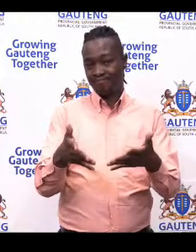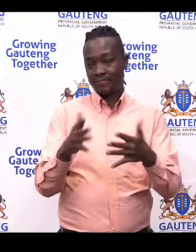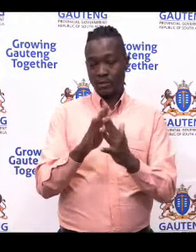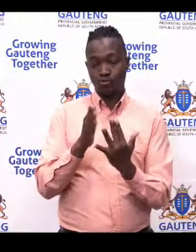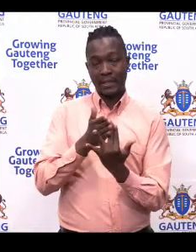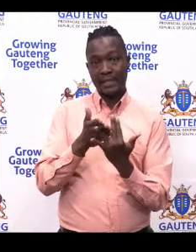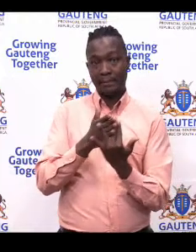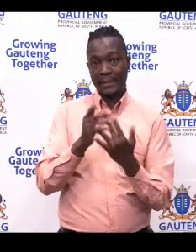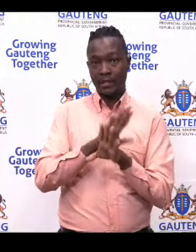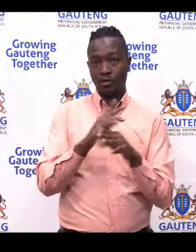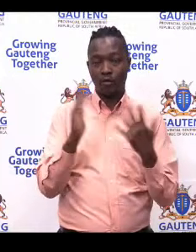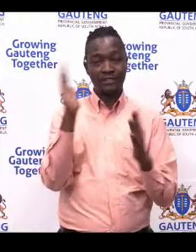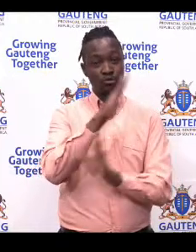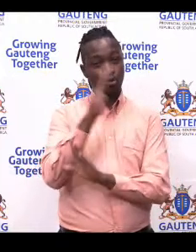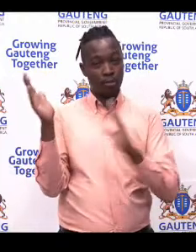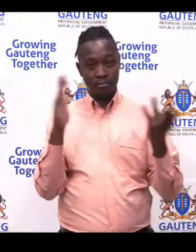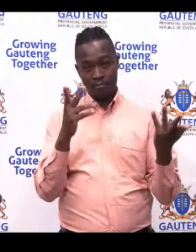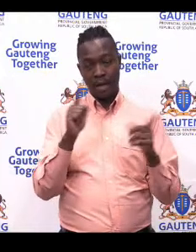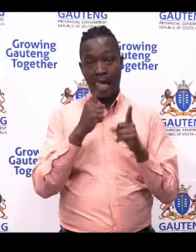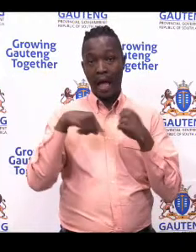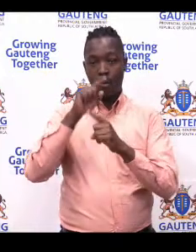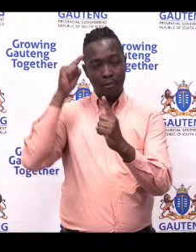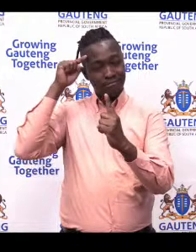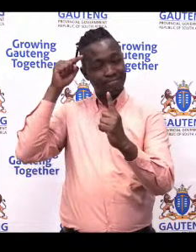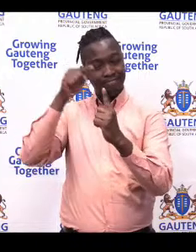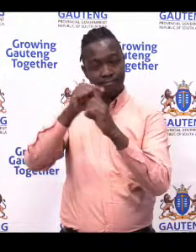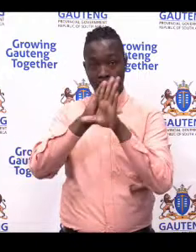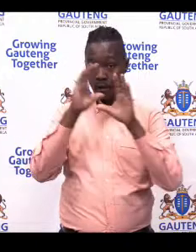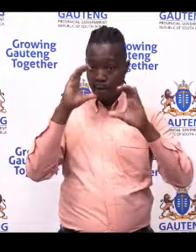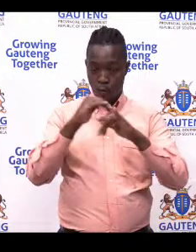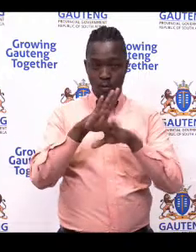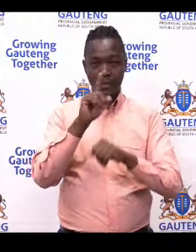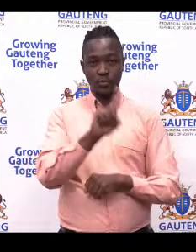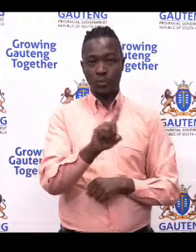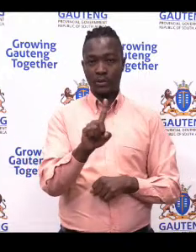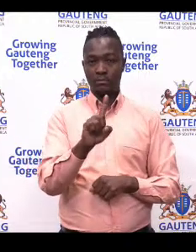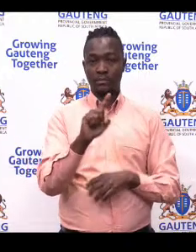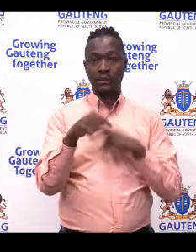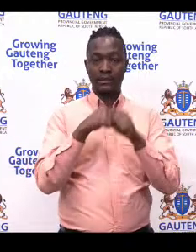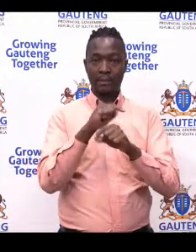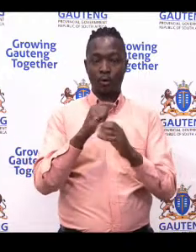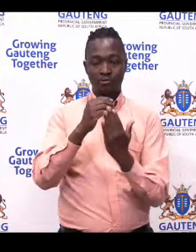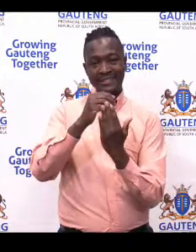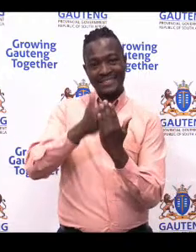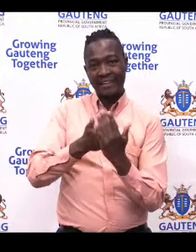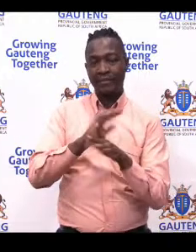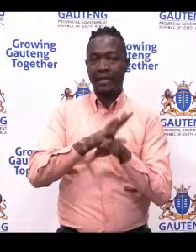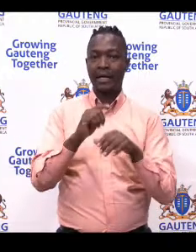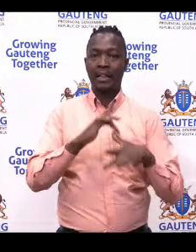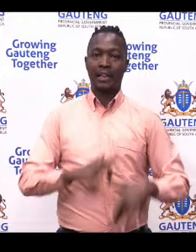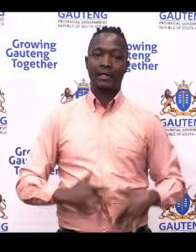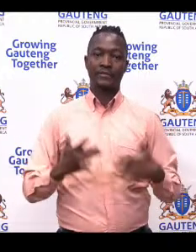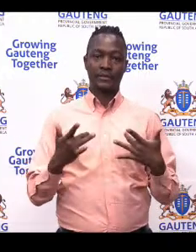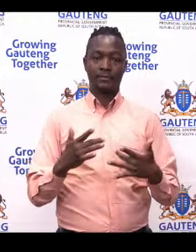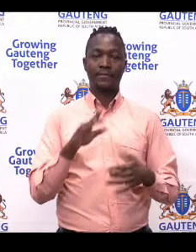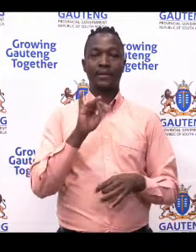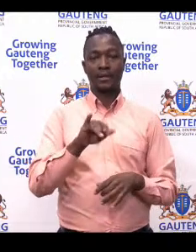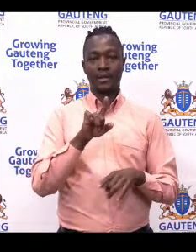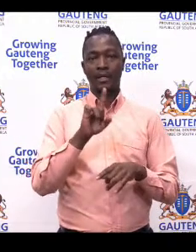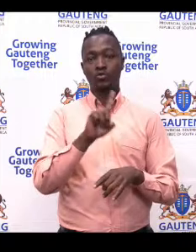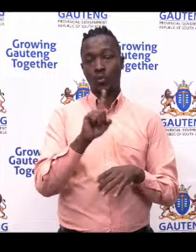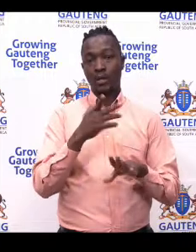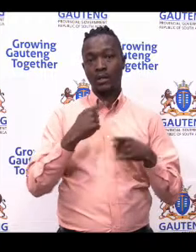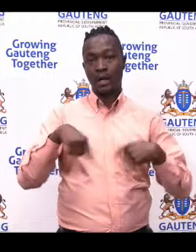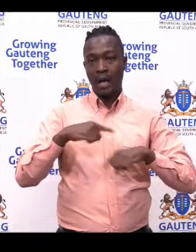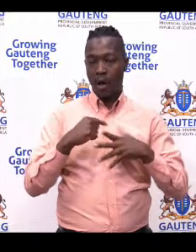middle of the storm, our objective, a primary focus, will still be about saving lives. And that's what our